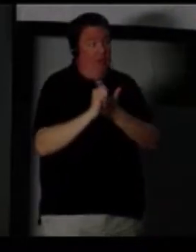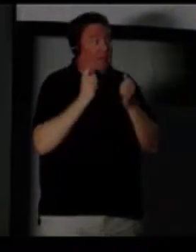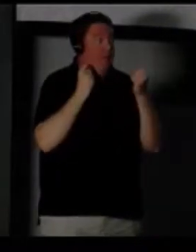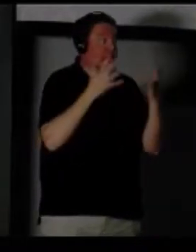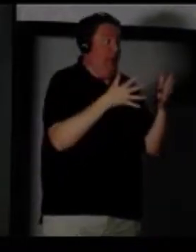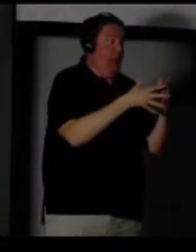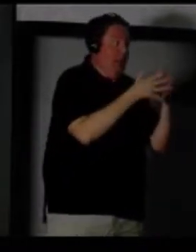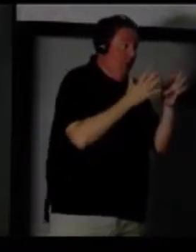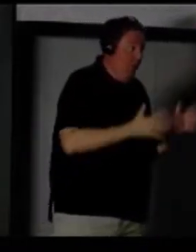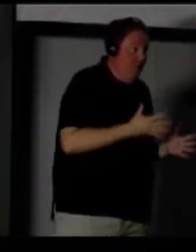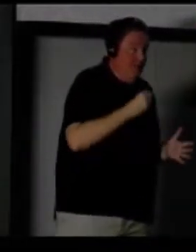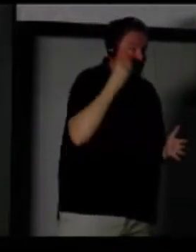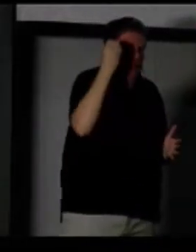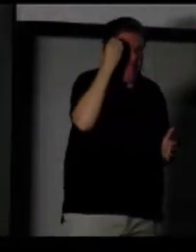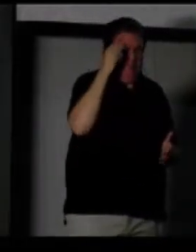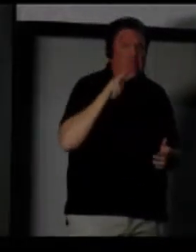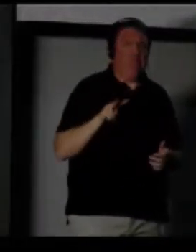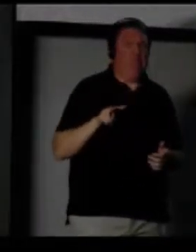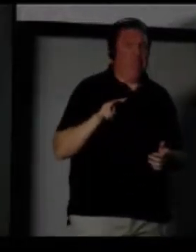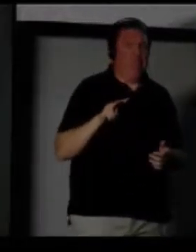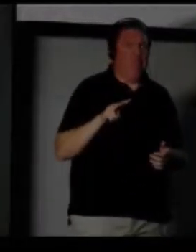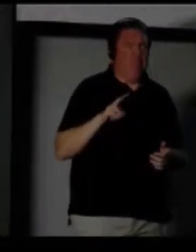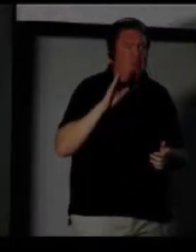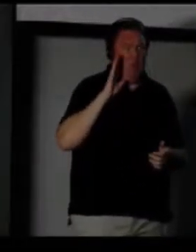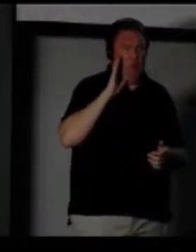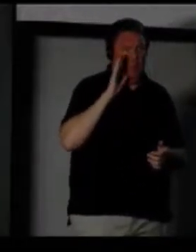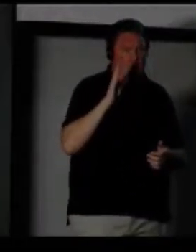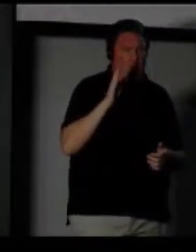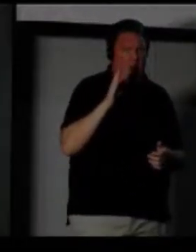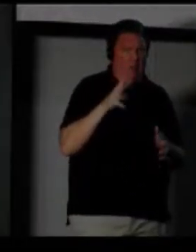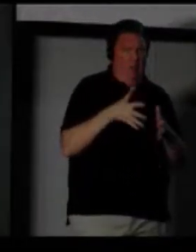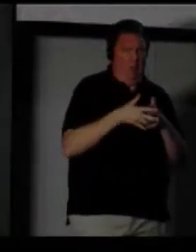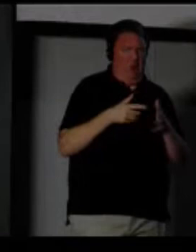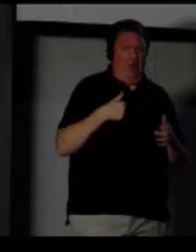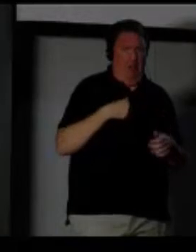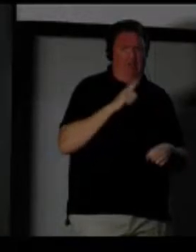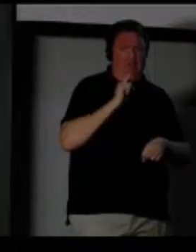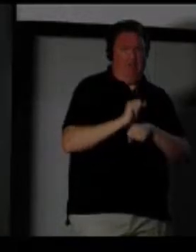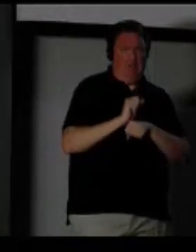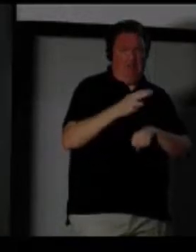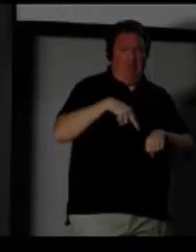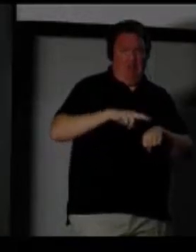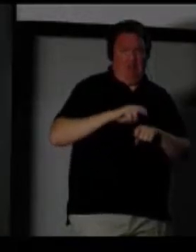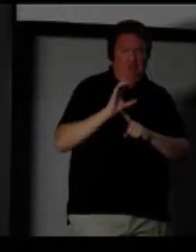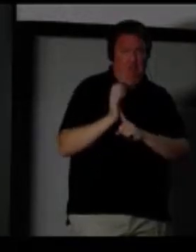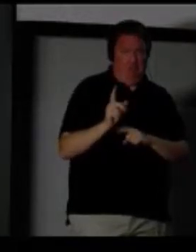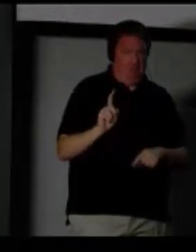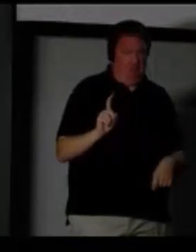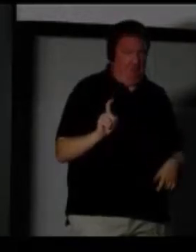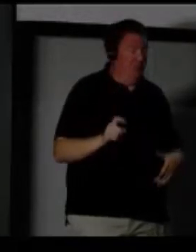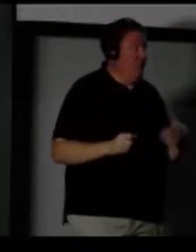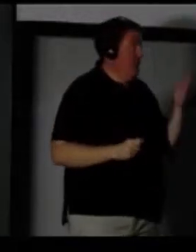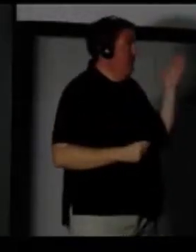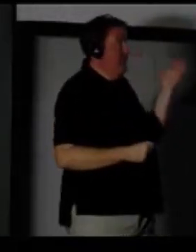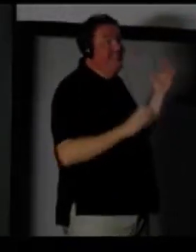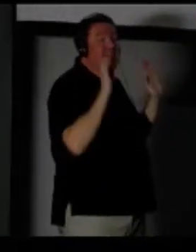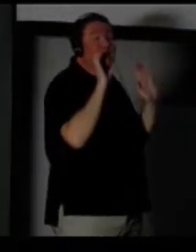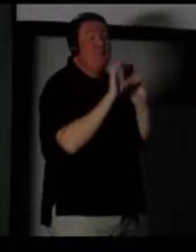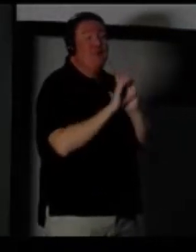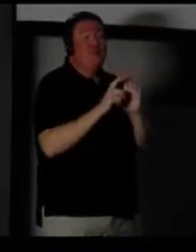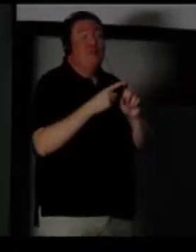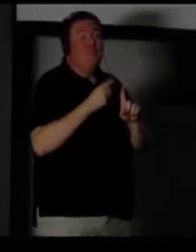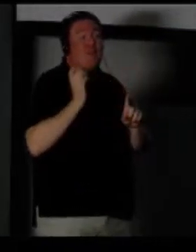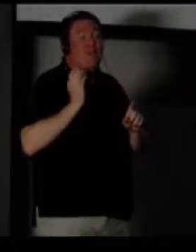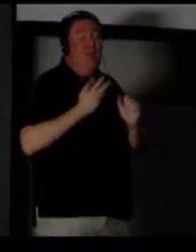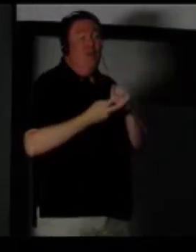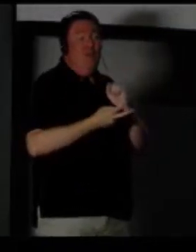Americans questioned if we would ever have a national culture. And I'm showing you just an image from the Archives of